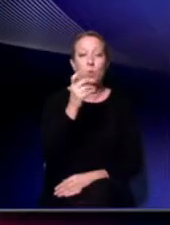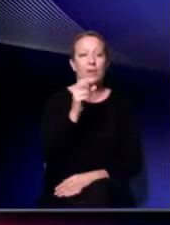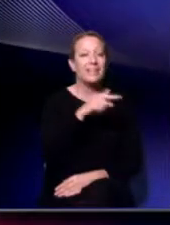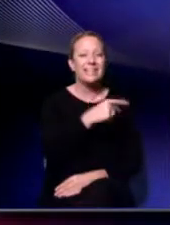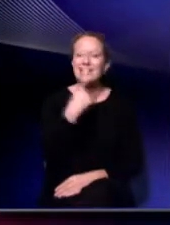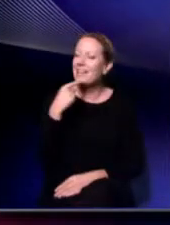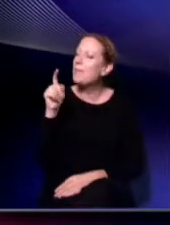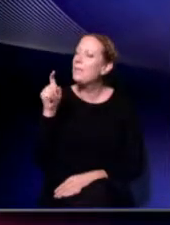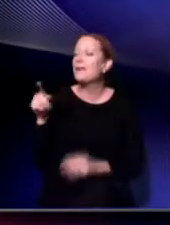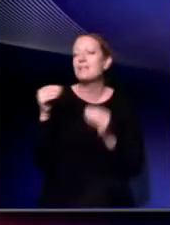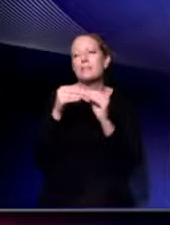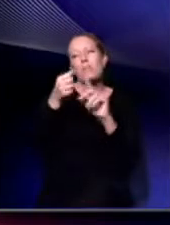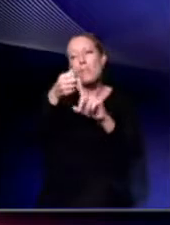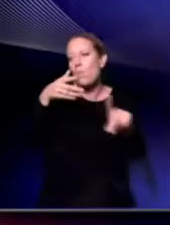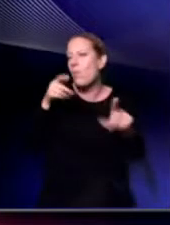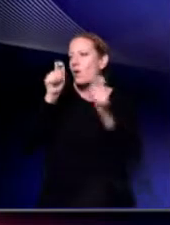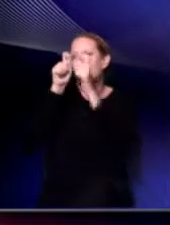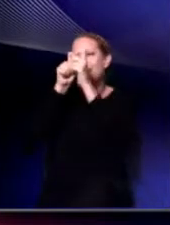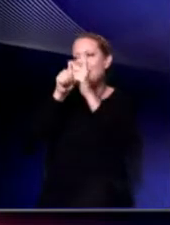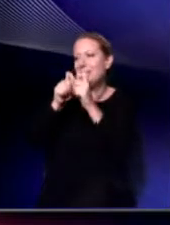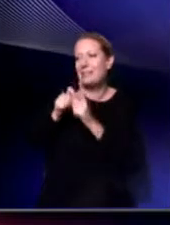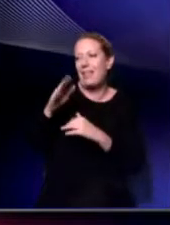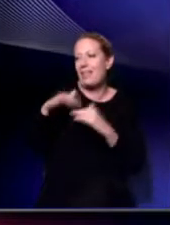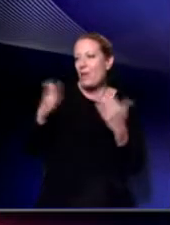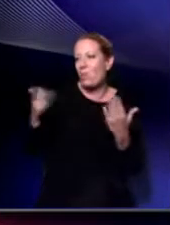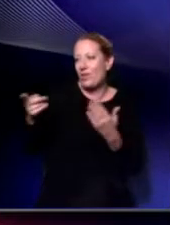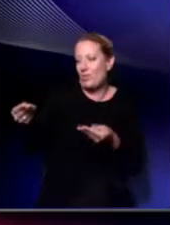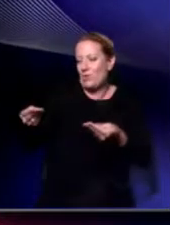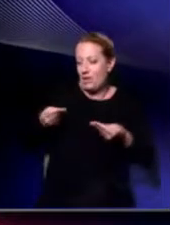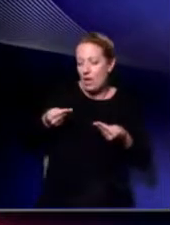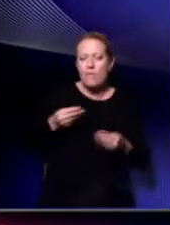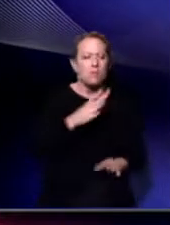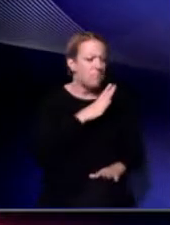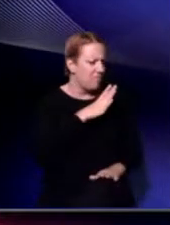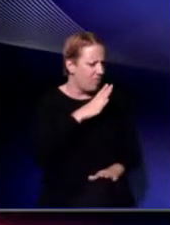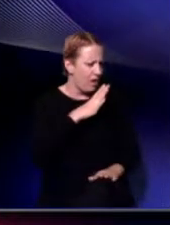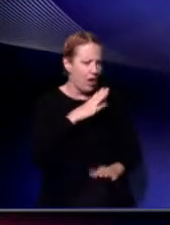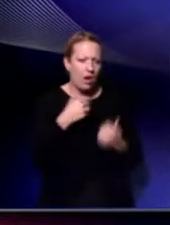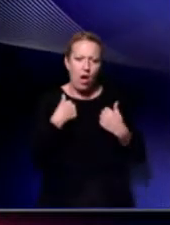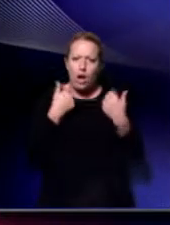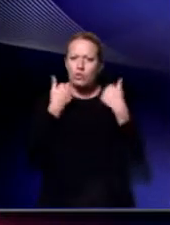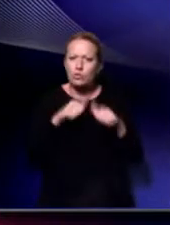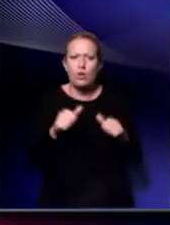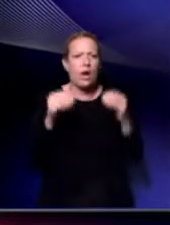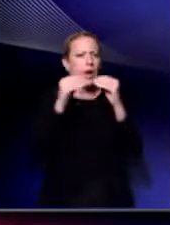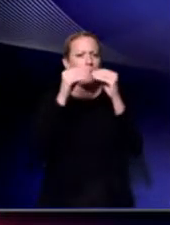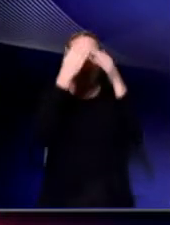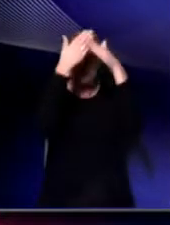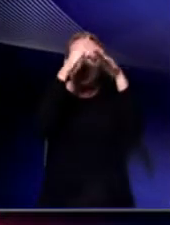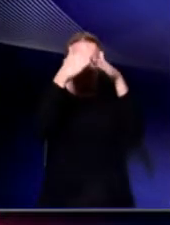more detail than that. And so what I said was, well, let me take a stab at breaking out